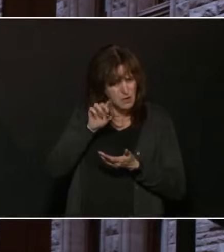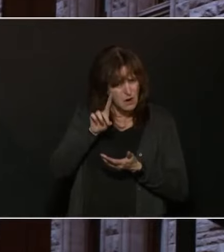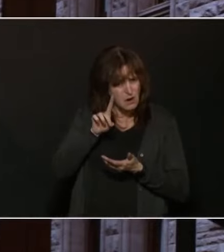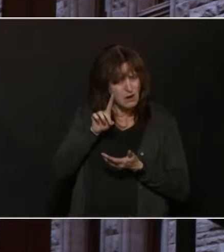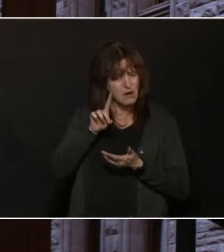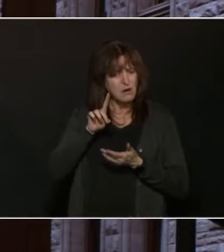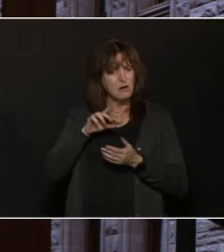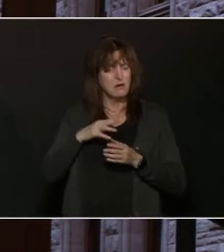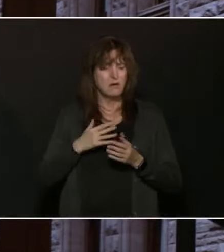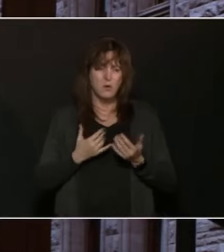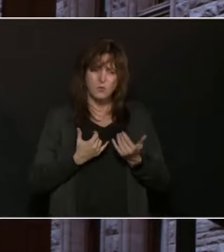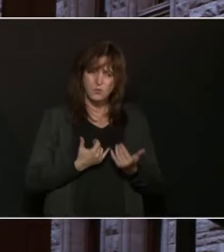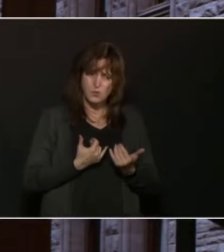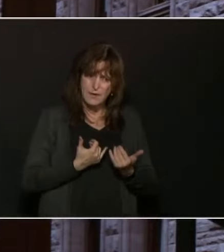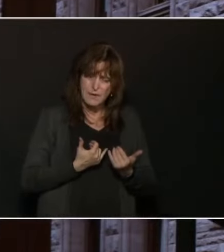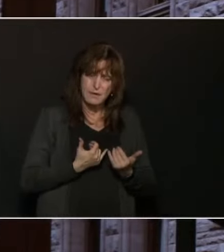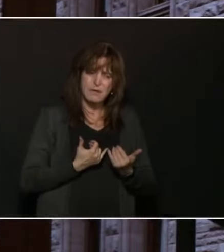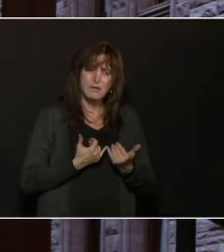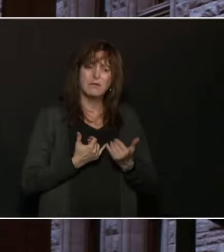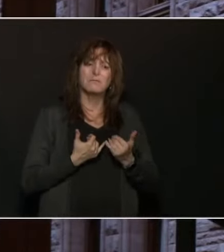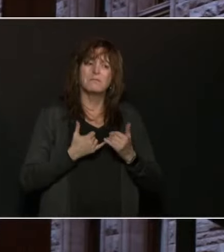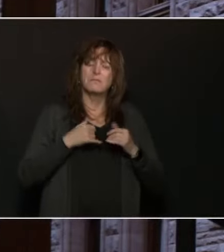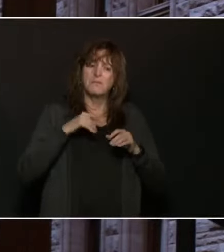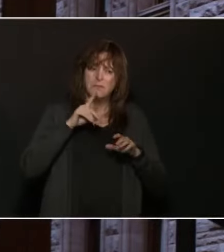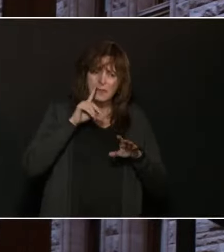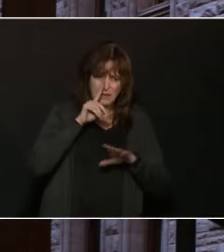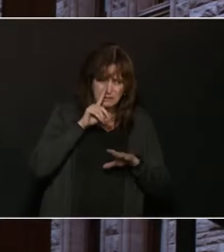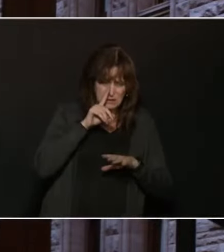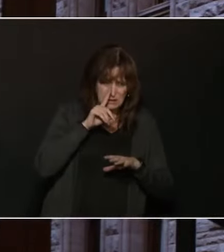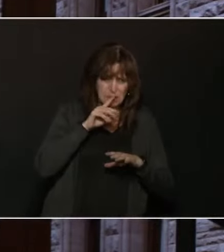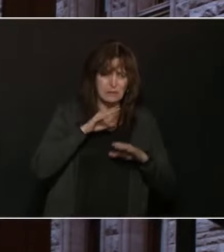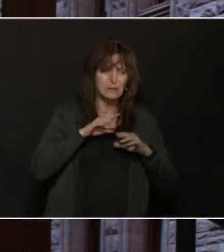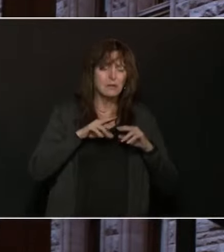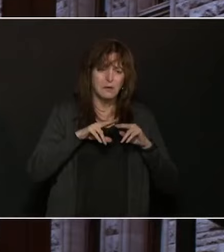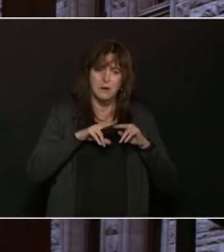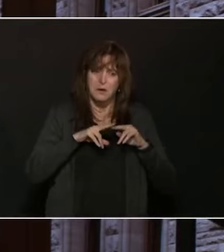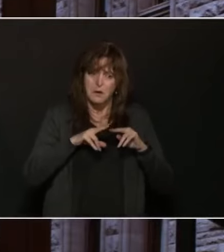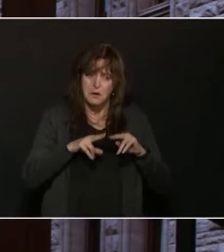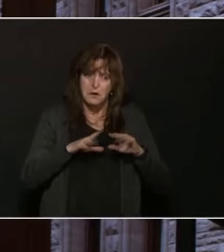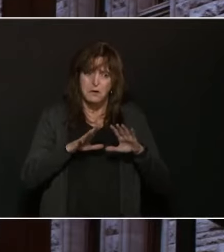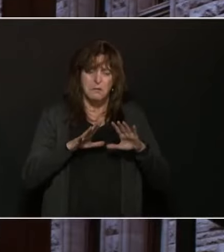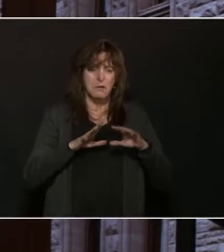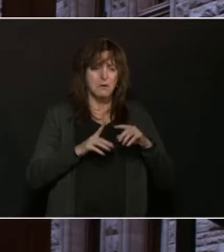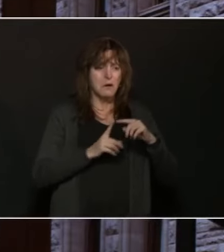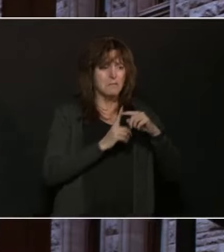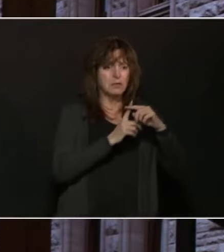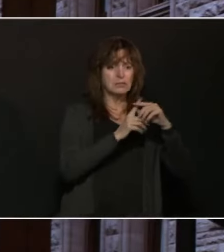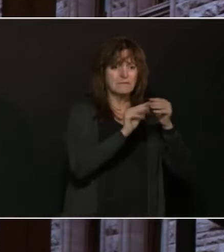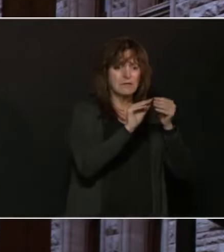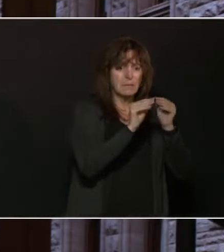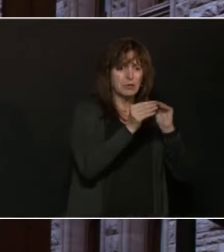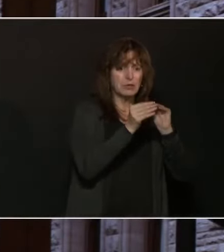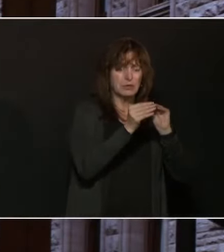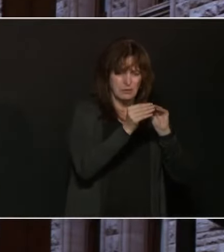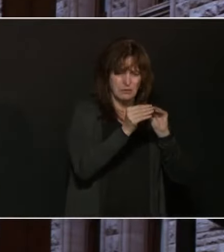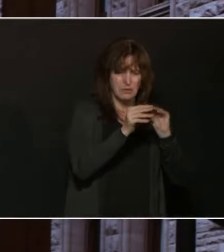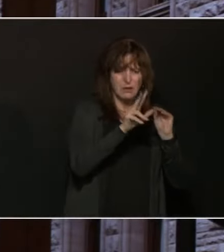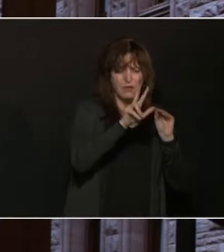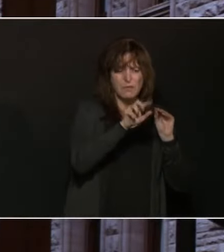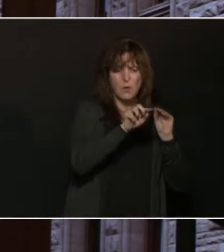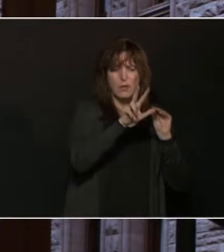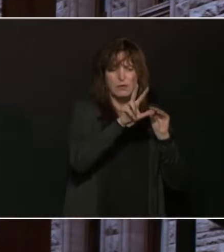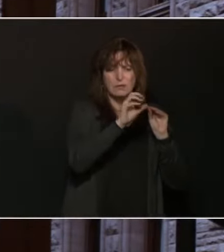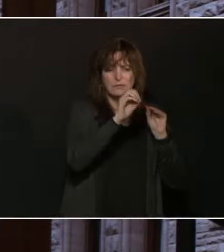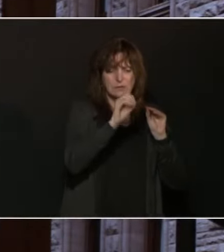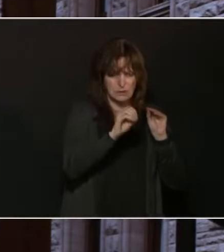64,664 cases done. But our positivity rate, as Dr. Brown's alluded to, had dropped down to 3.3%. And we haven't seen a rate under